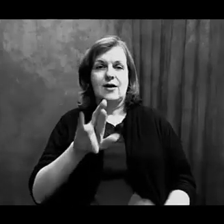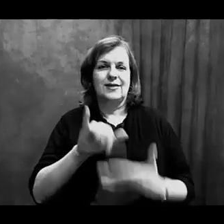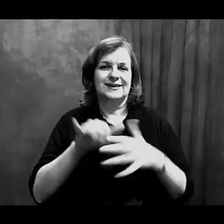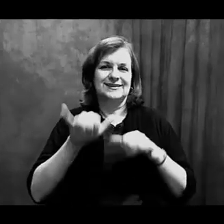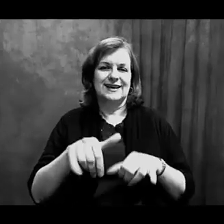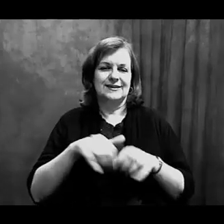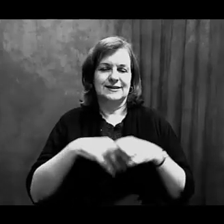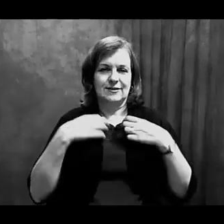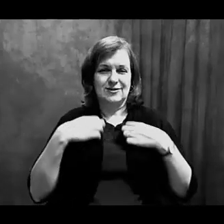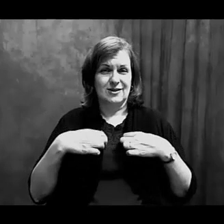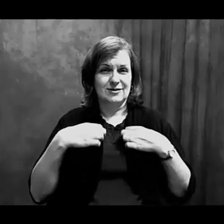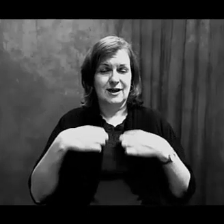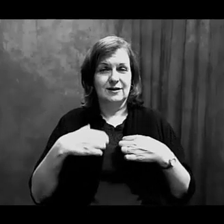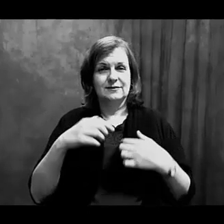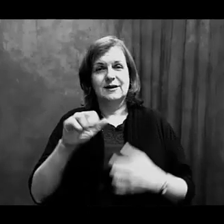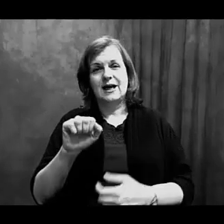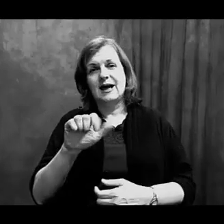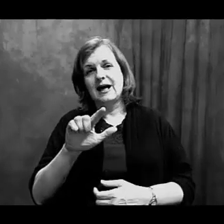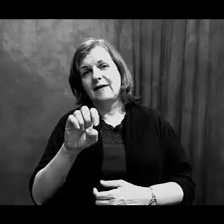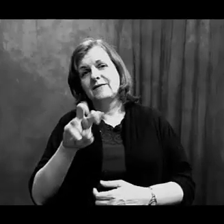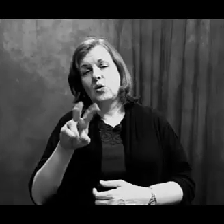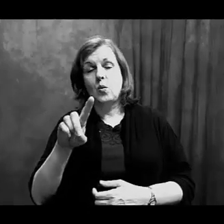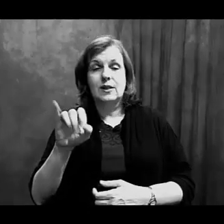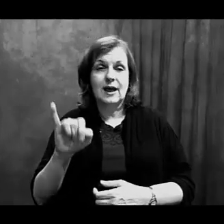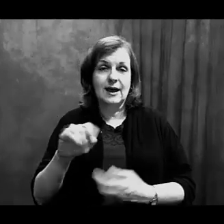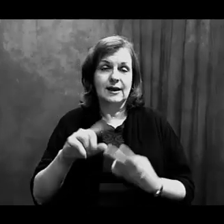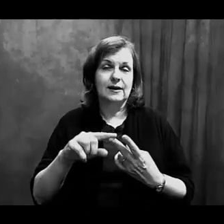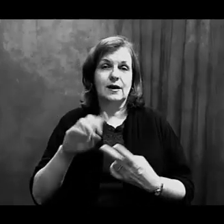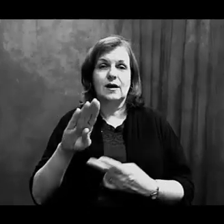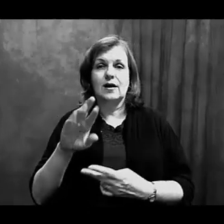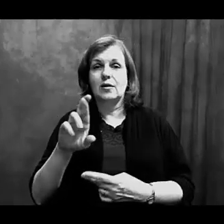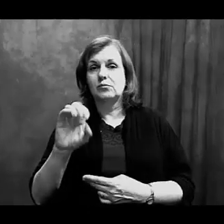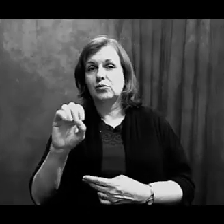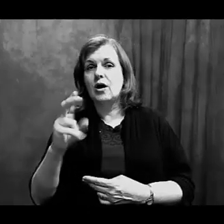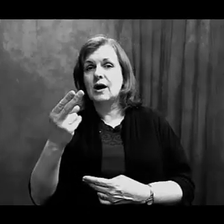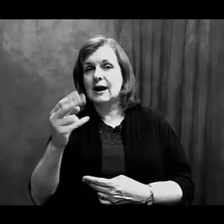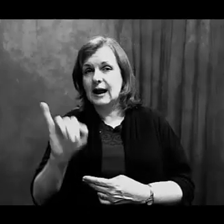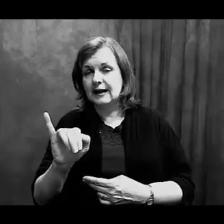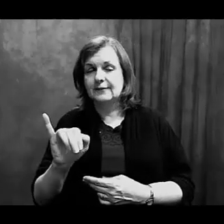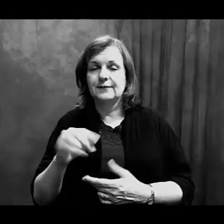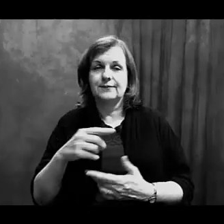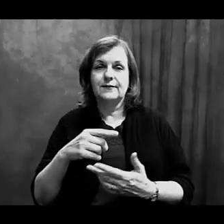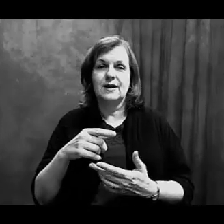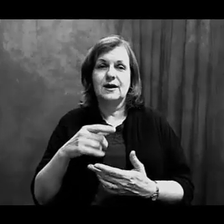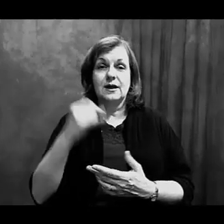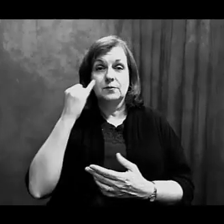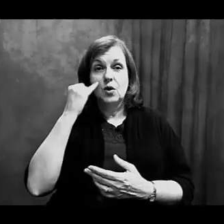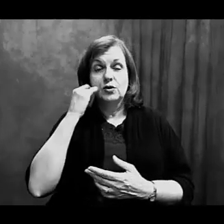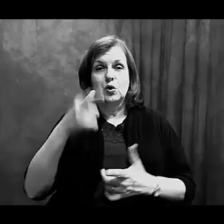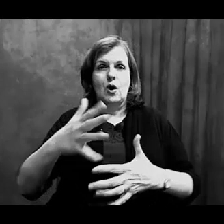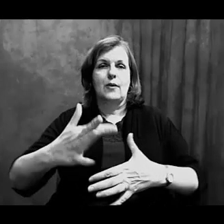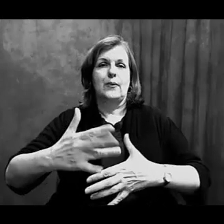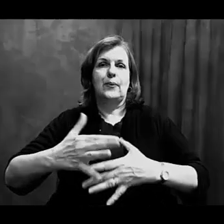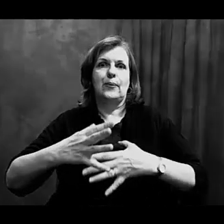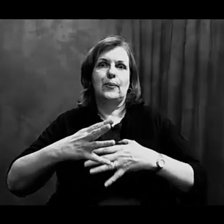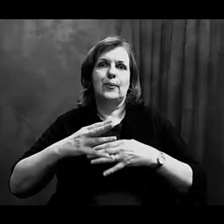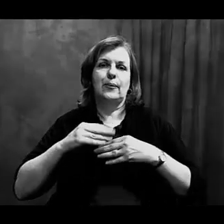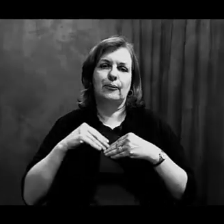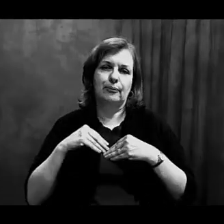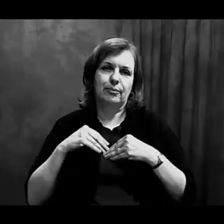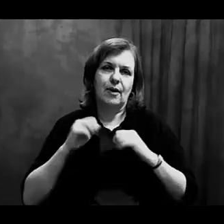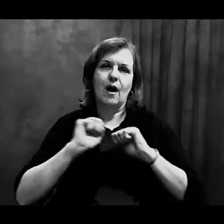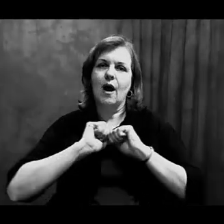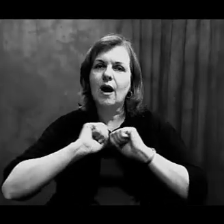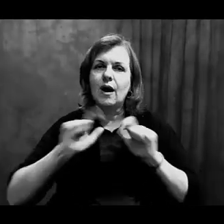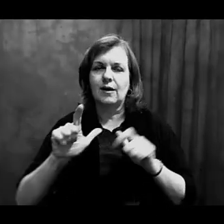and alveoli and all of the bronchioles and bronchi. Because if you expelled or